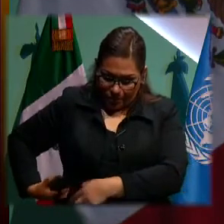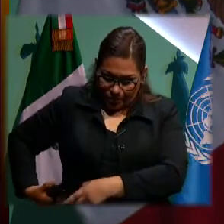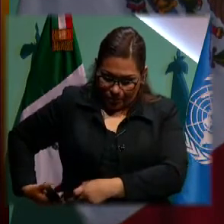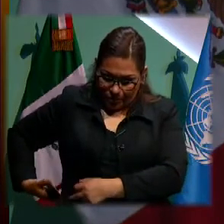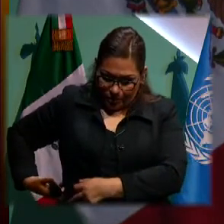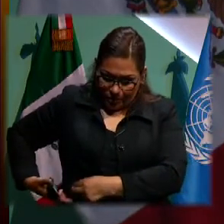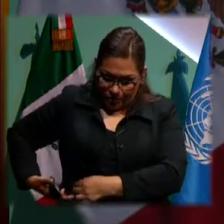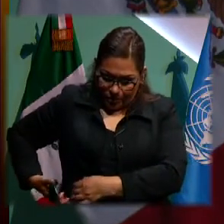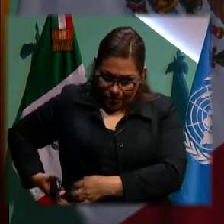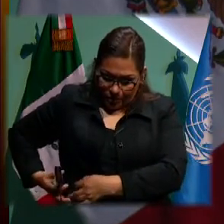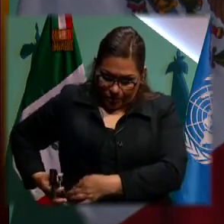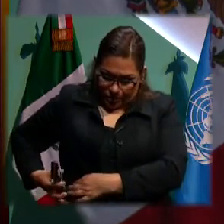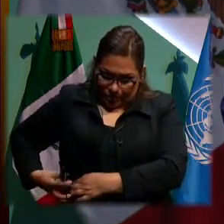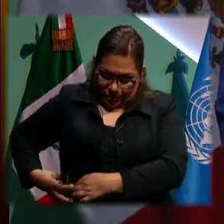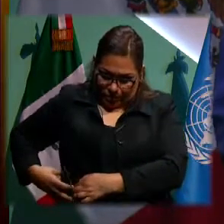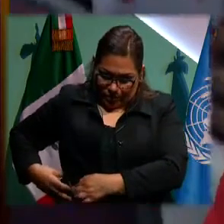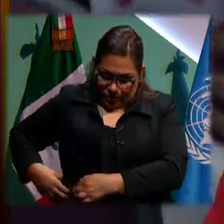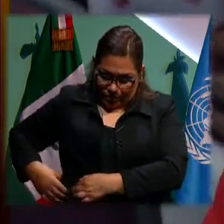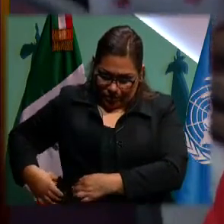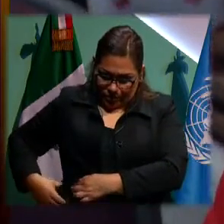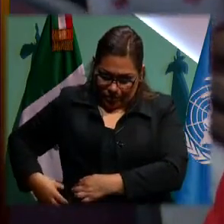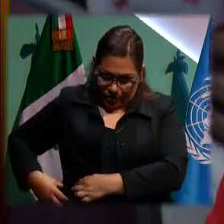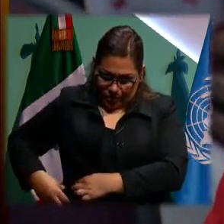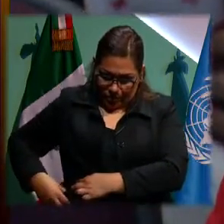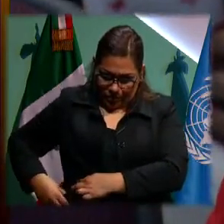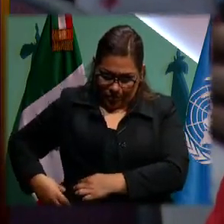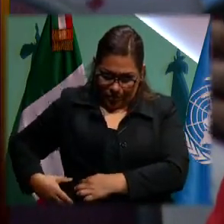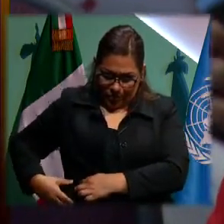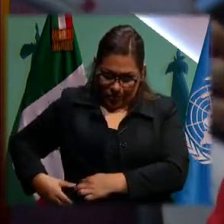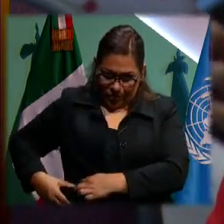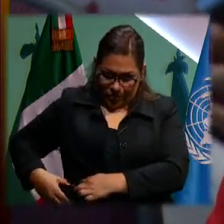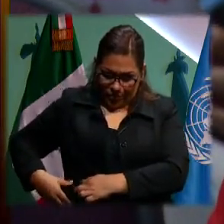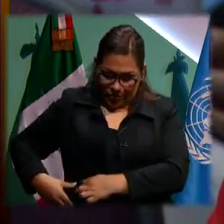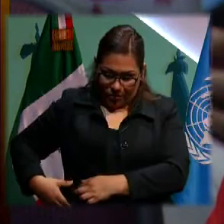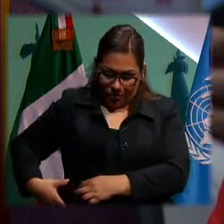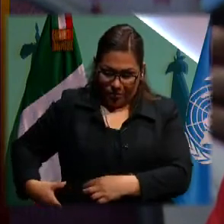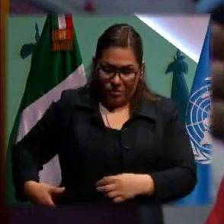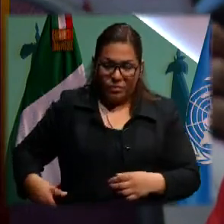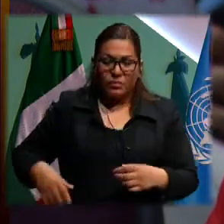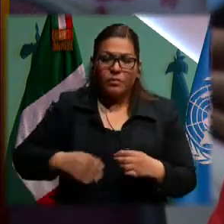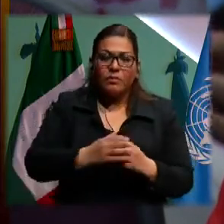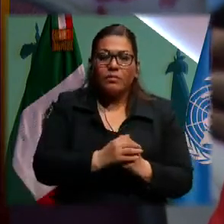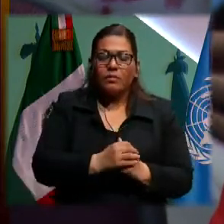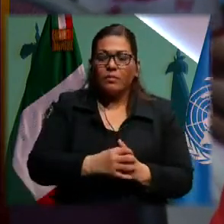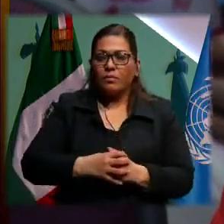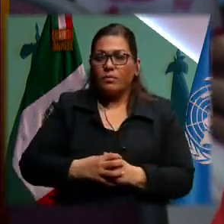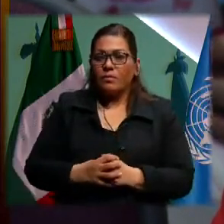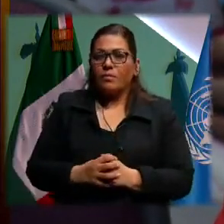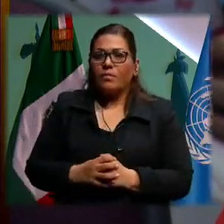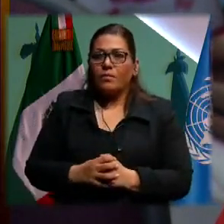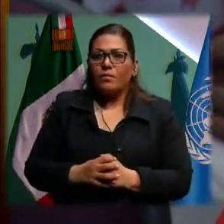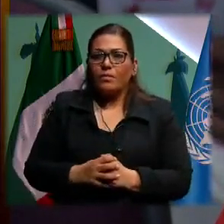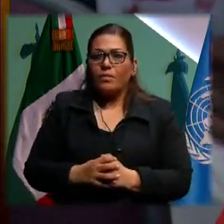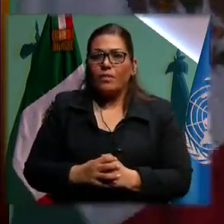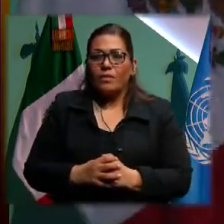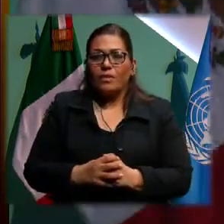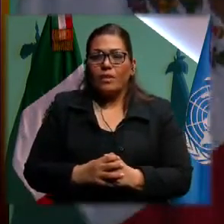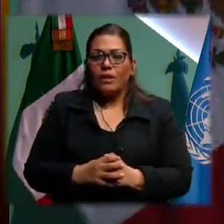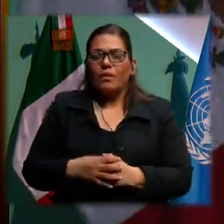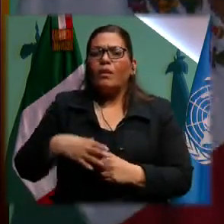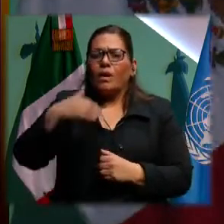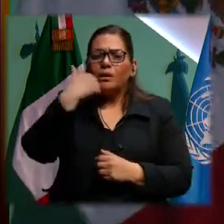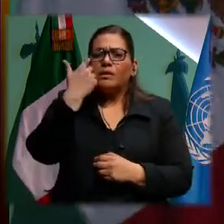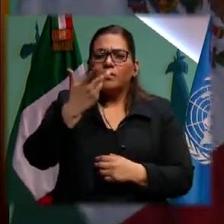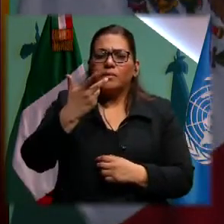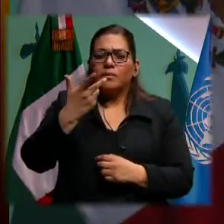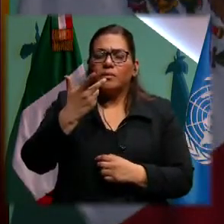I especially, in wrapping up here, want to call out our chapters, our ISOC chapters,